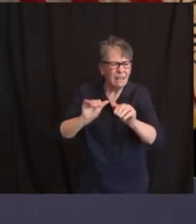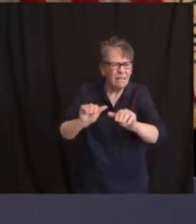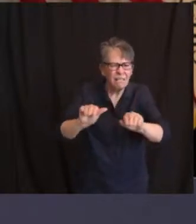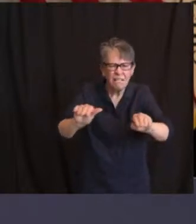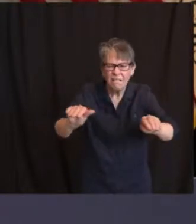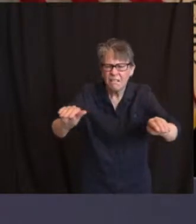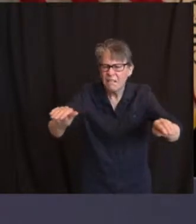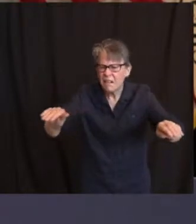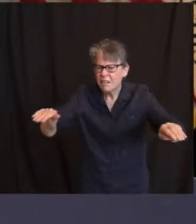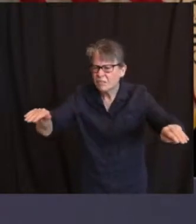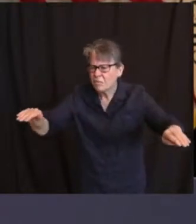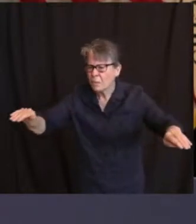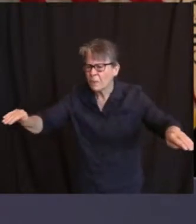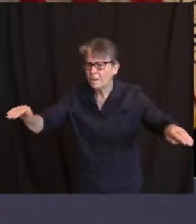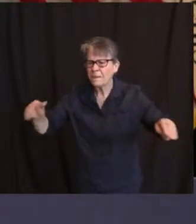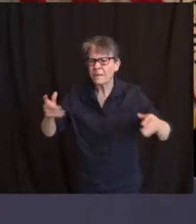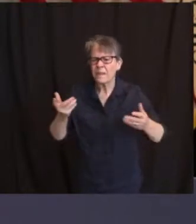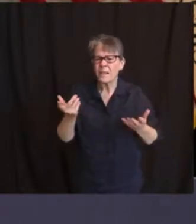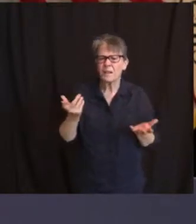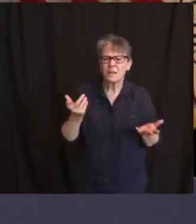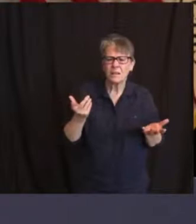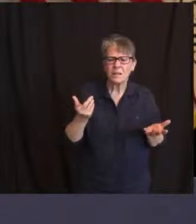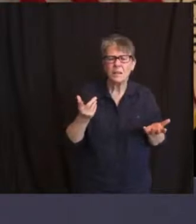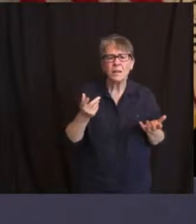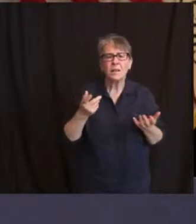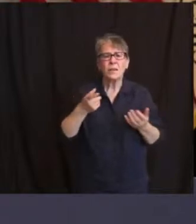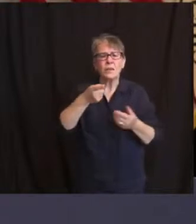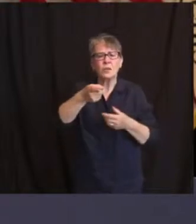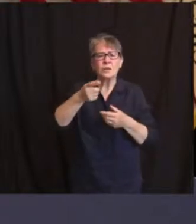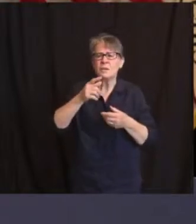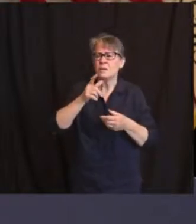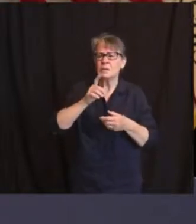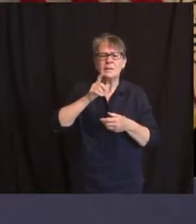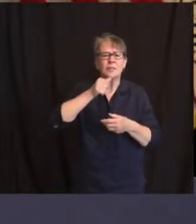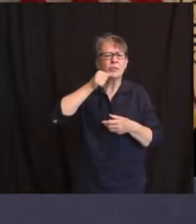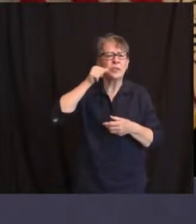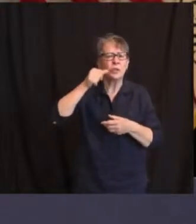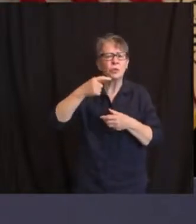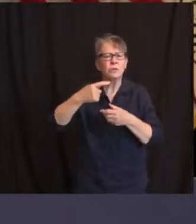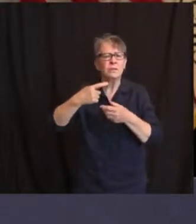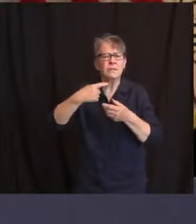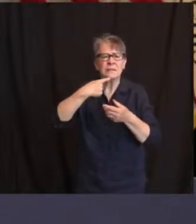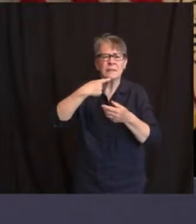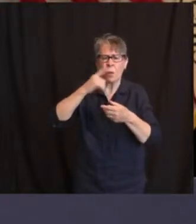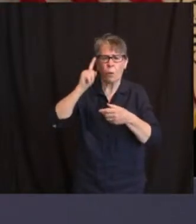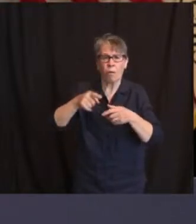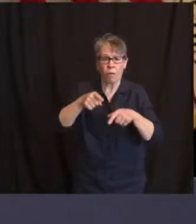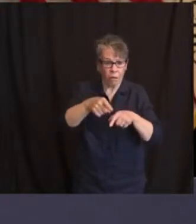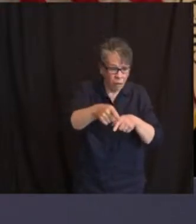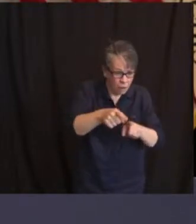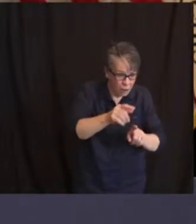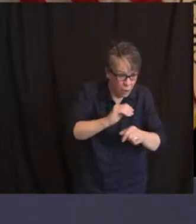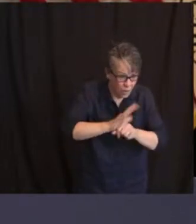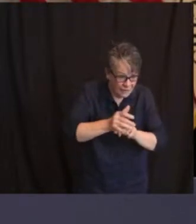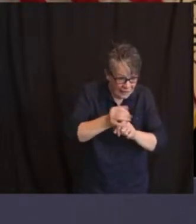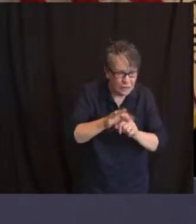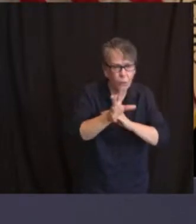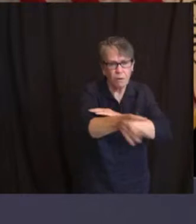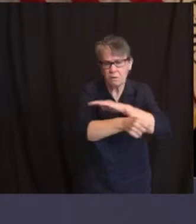far as isolation. Are there going to be enforcement of isolation or anything like that?